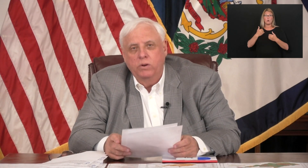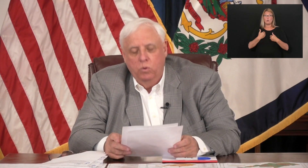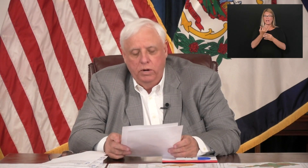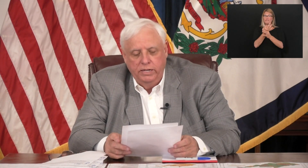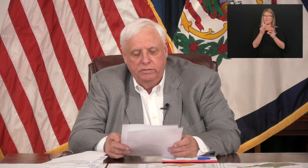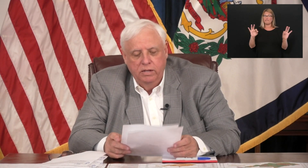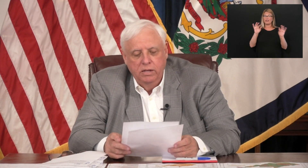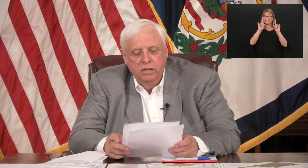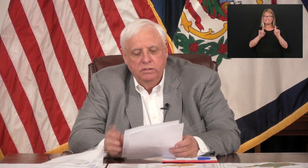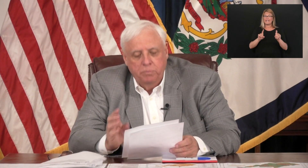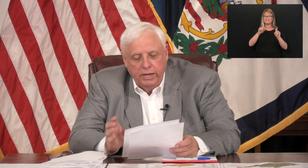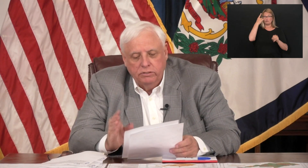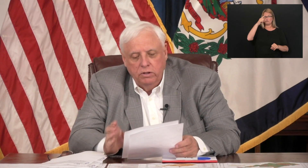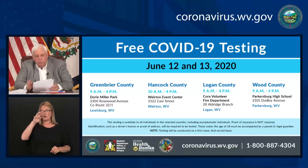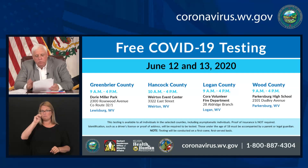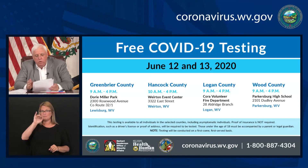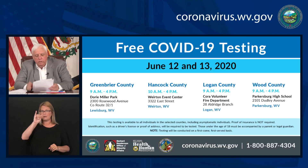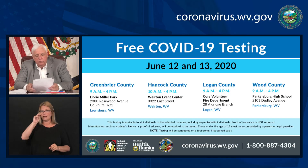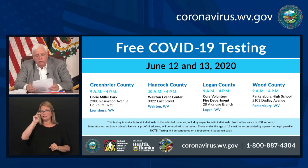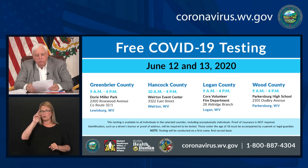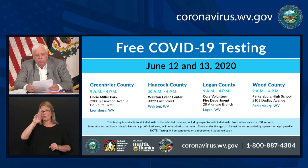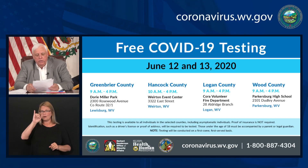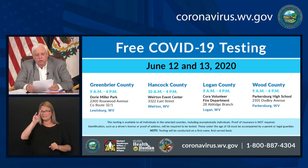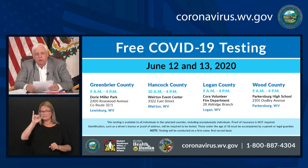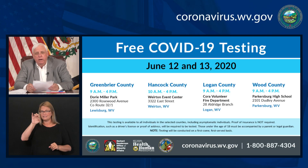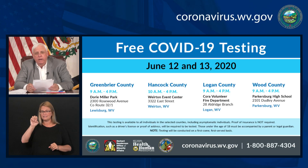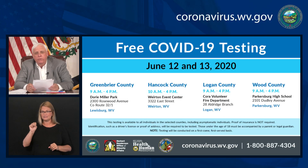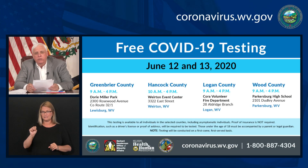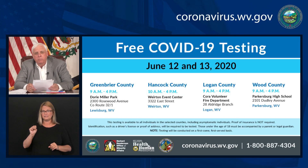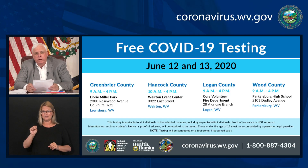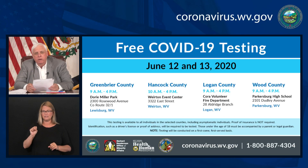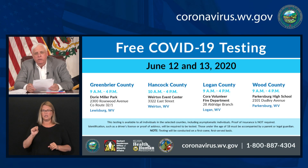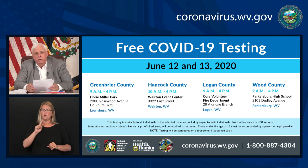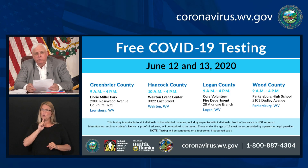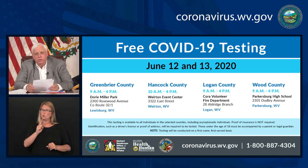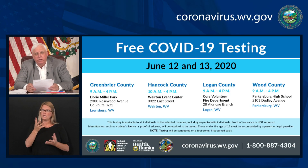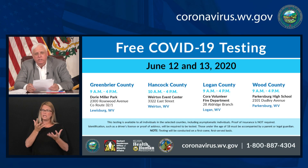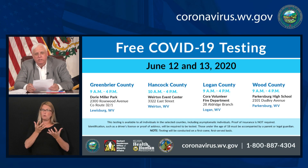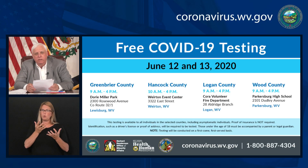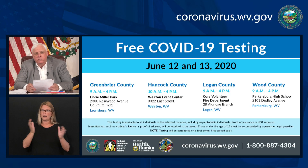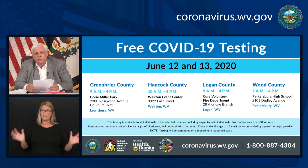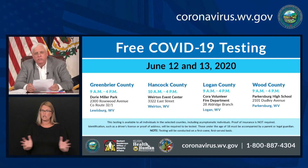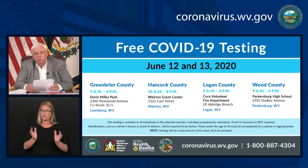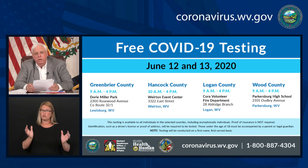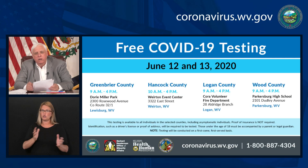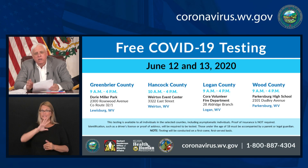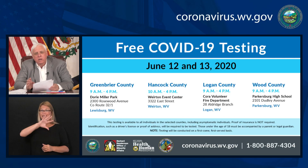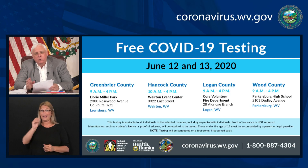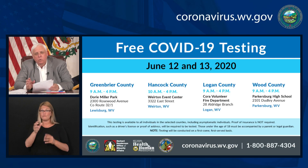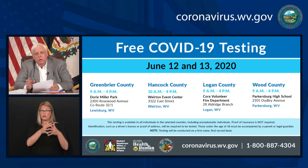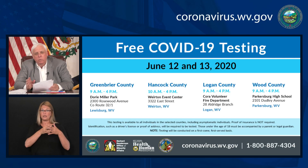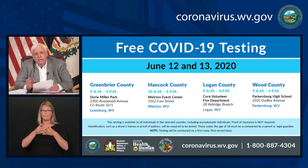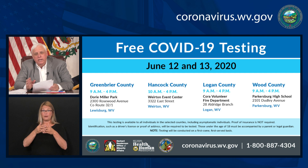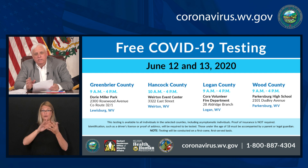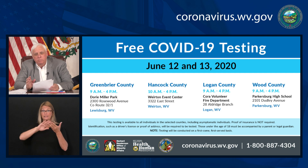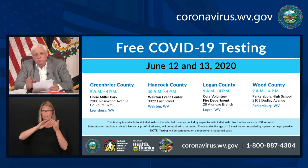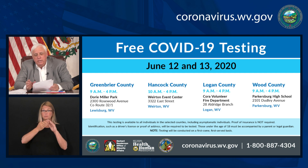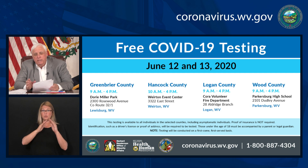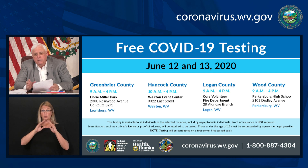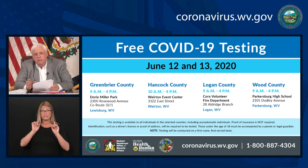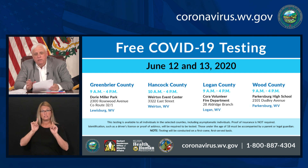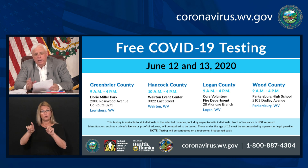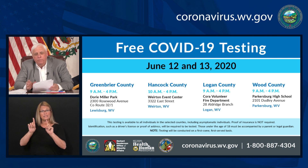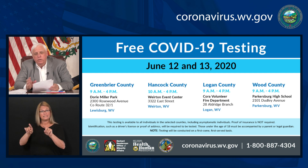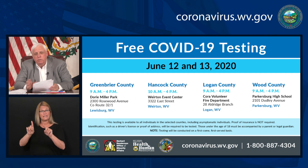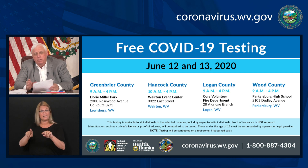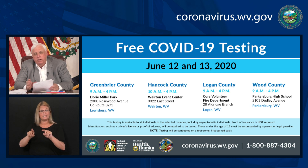our minorities. Especially we want to zero in on our African American communities and everything to where we get as